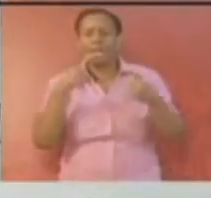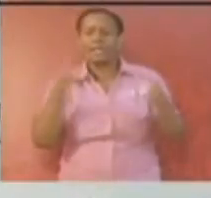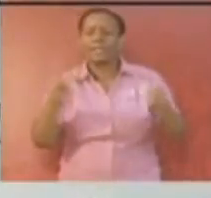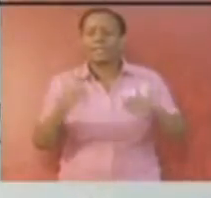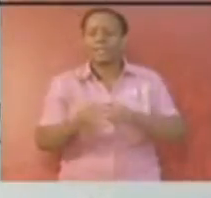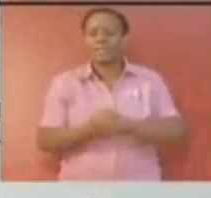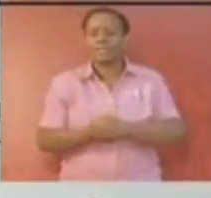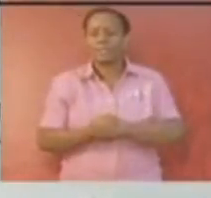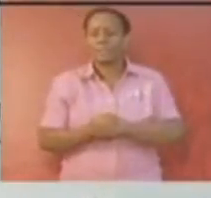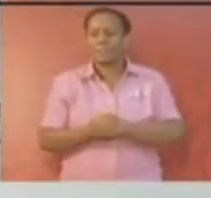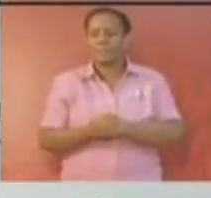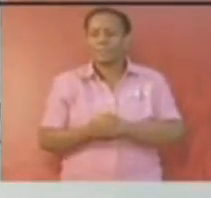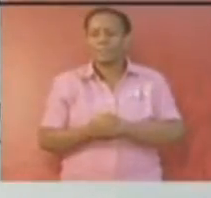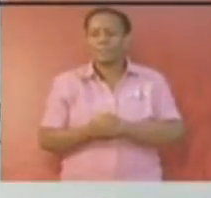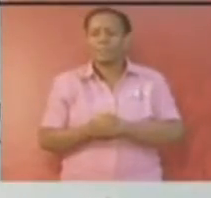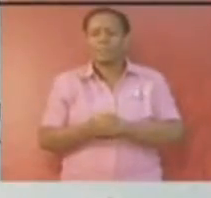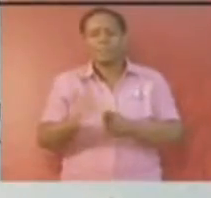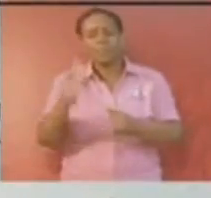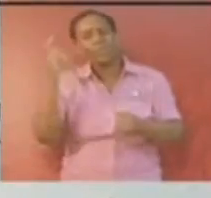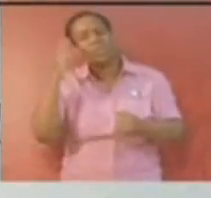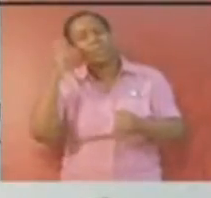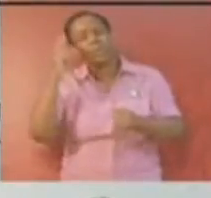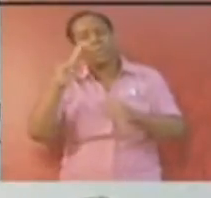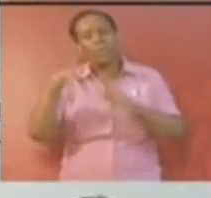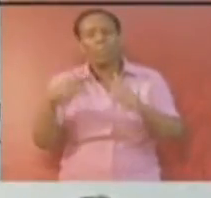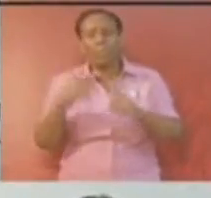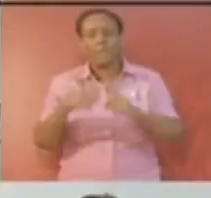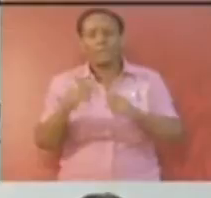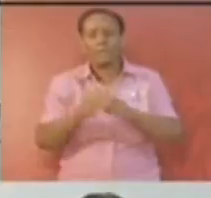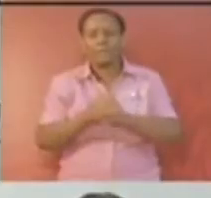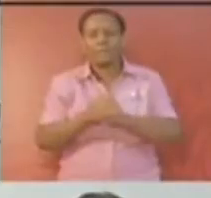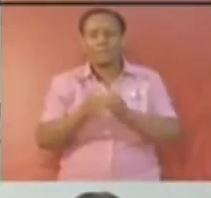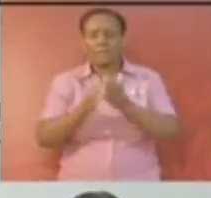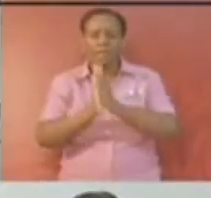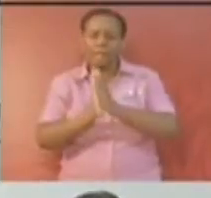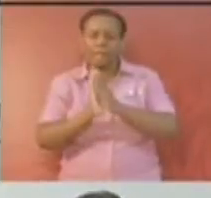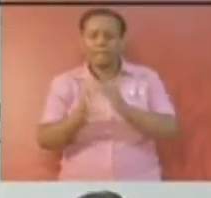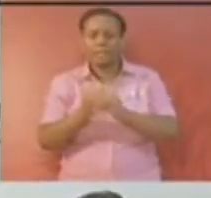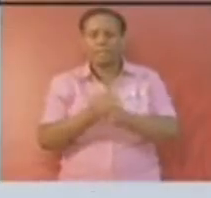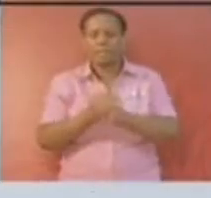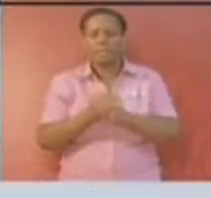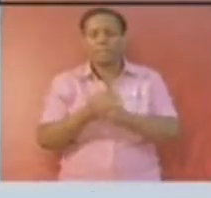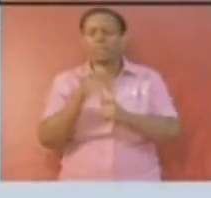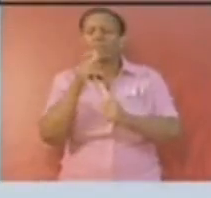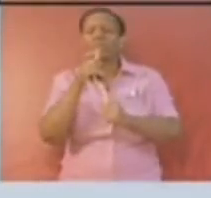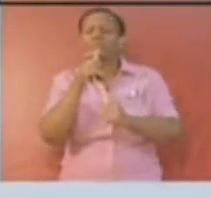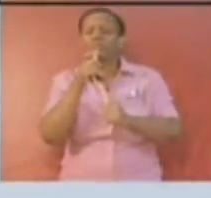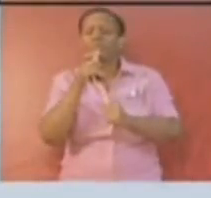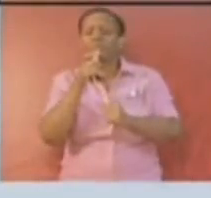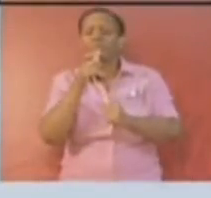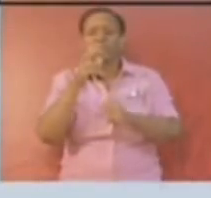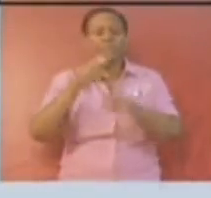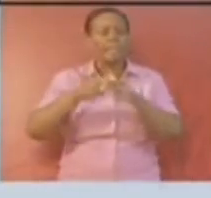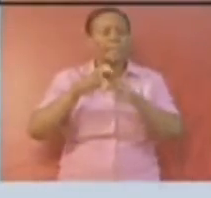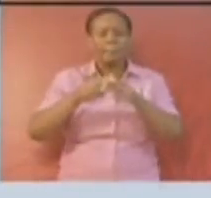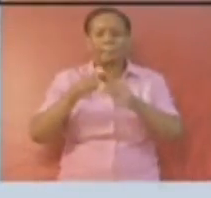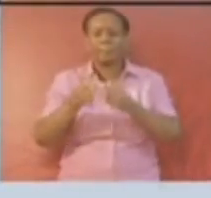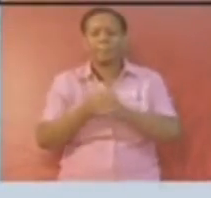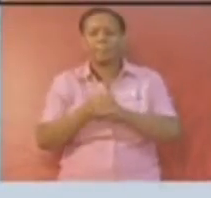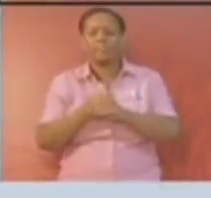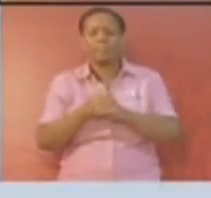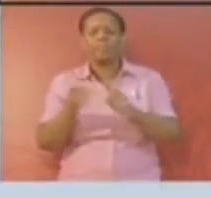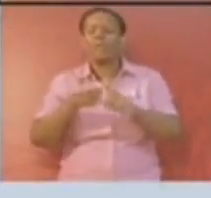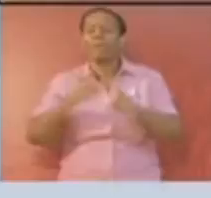media representatives to state your name and the name of the media house that you represent before asking no more than 2 brief